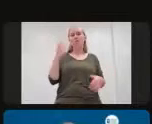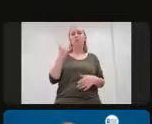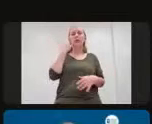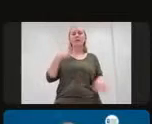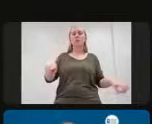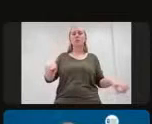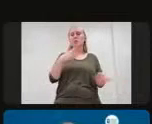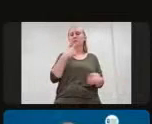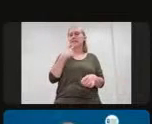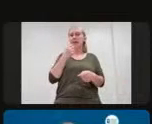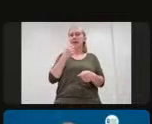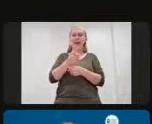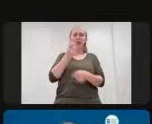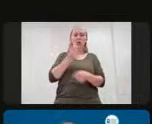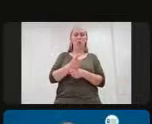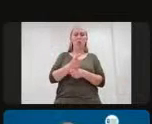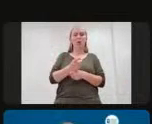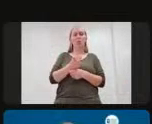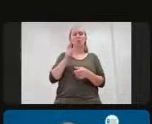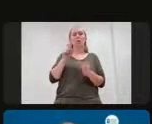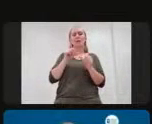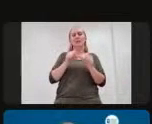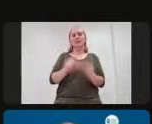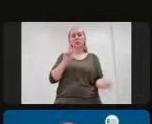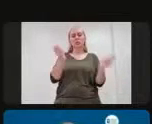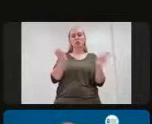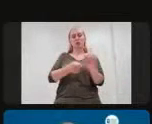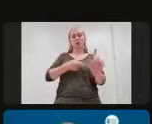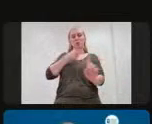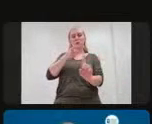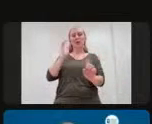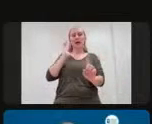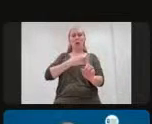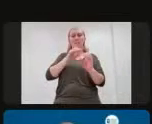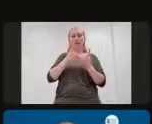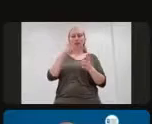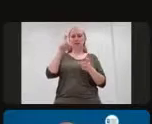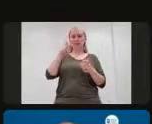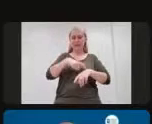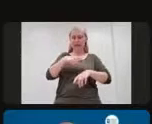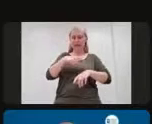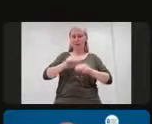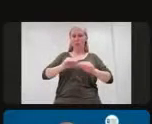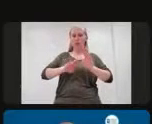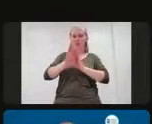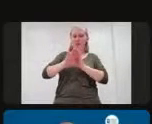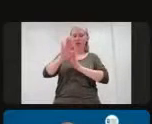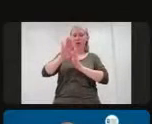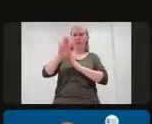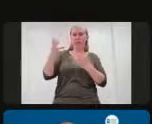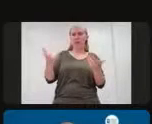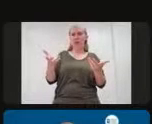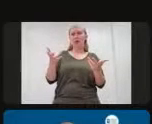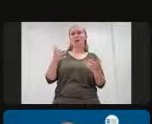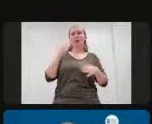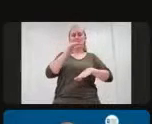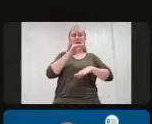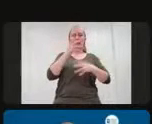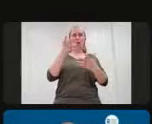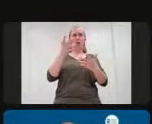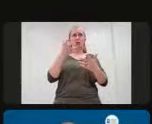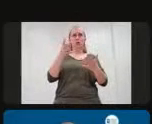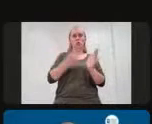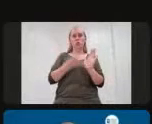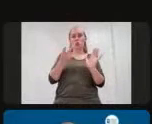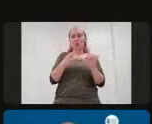annually, if we keep changing the goals, our district needs time to build on it. Like dual